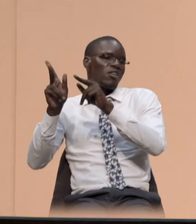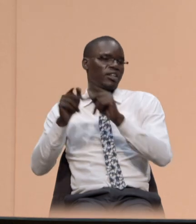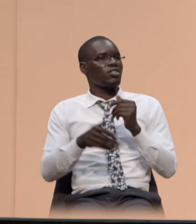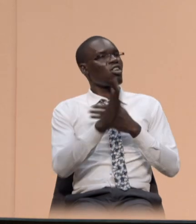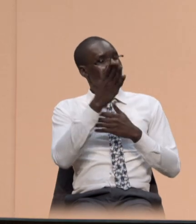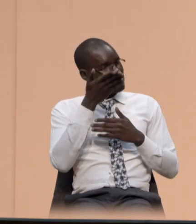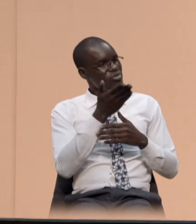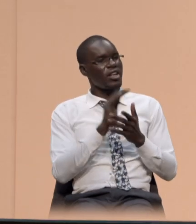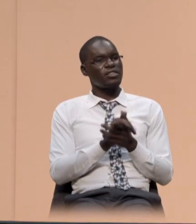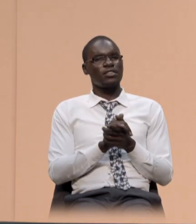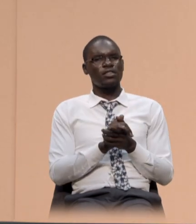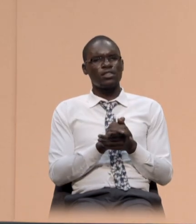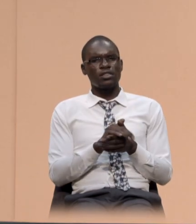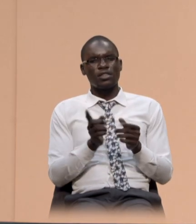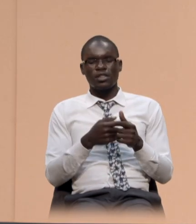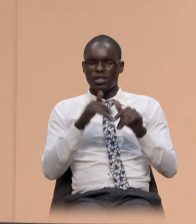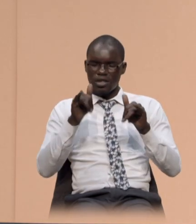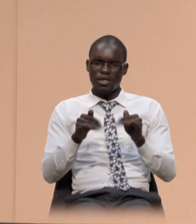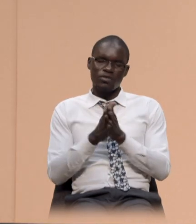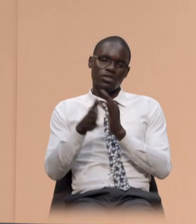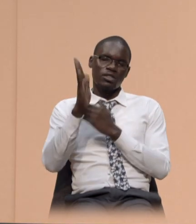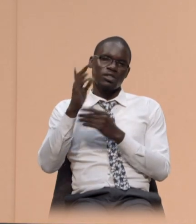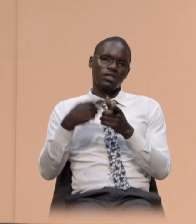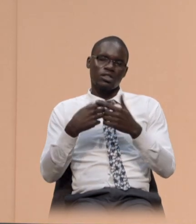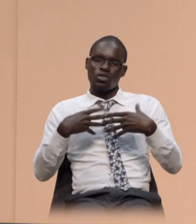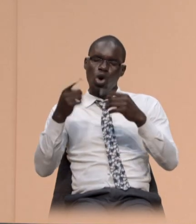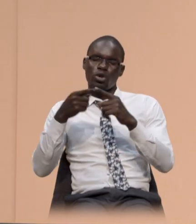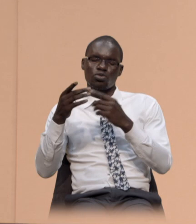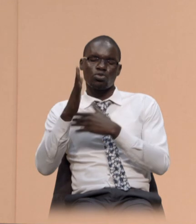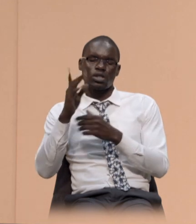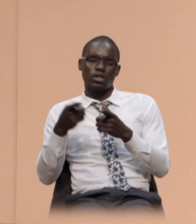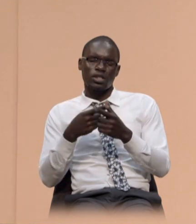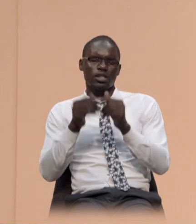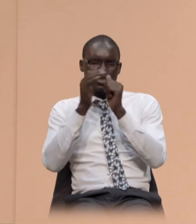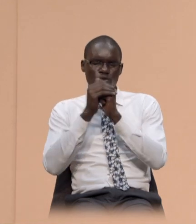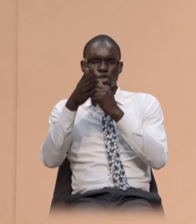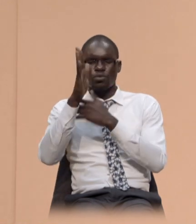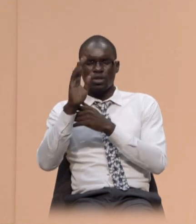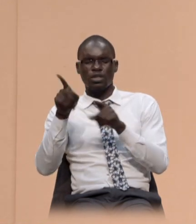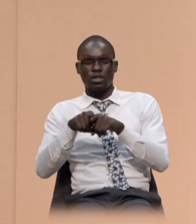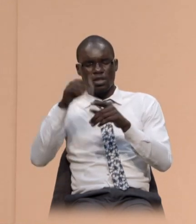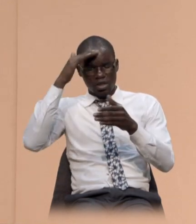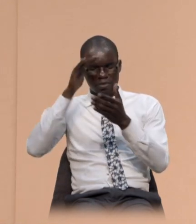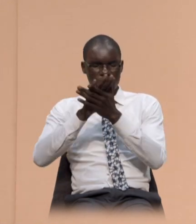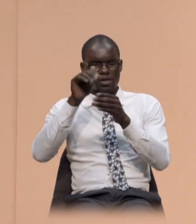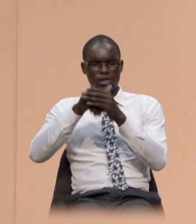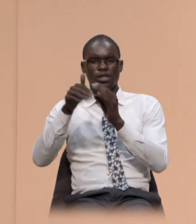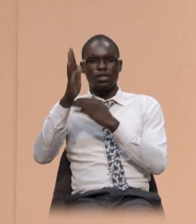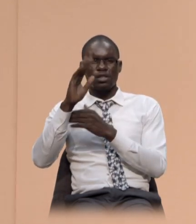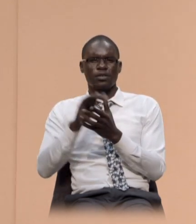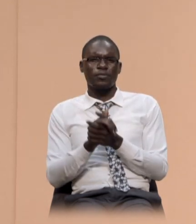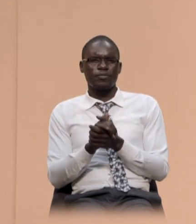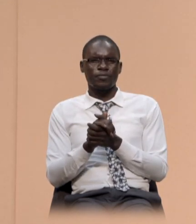God. Na vilipoenda, he remained with his God. He went to his God. He worshipped his God and he believed in his God.